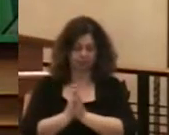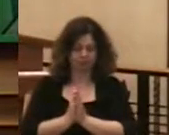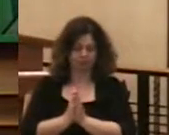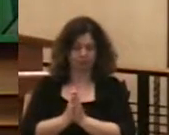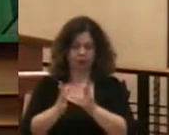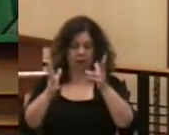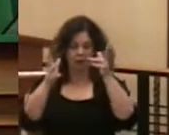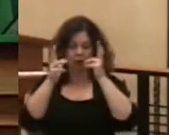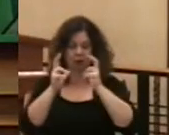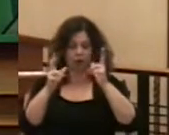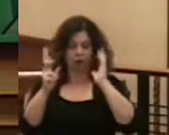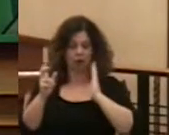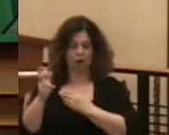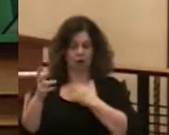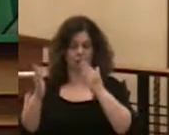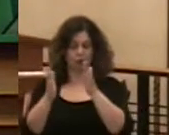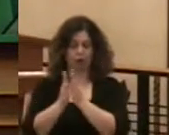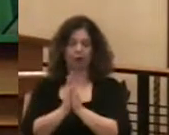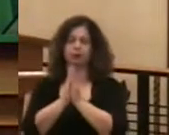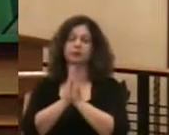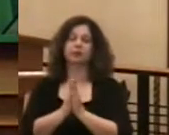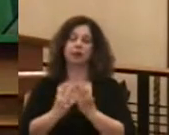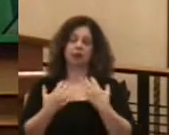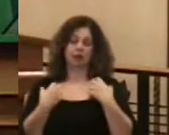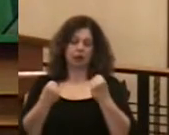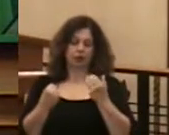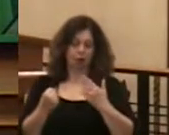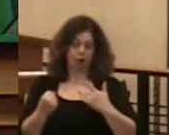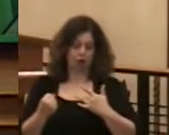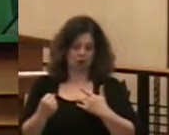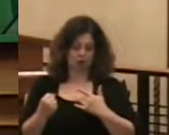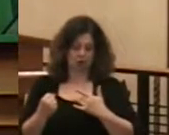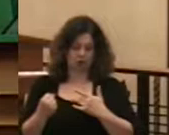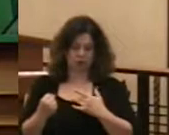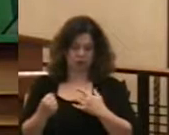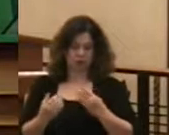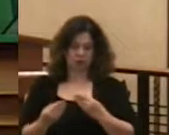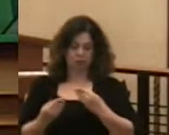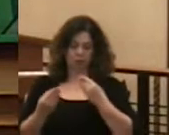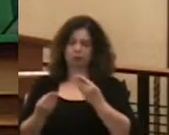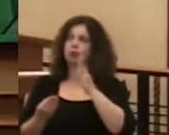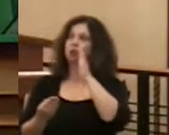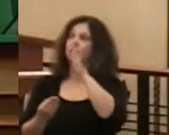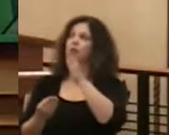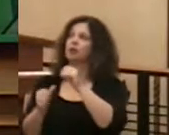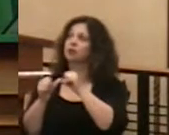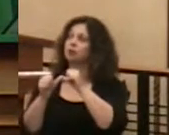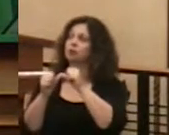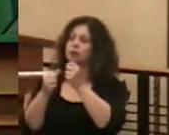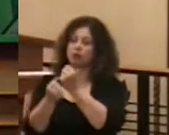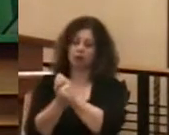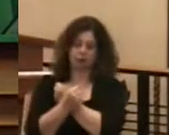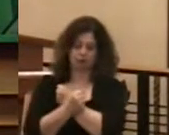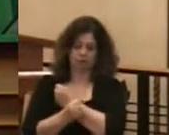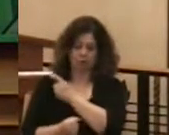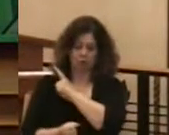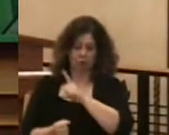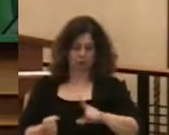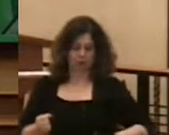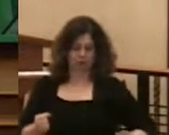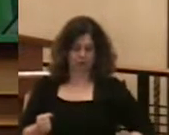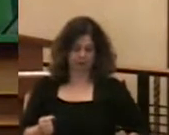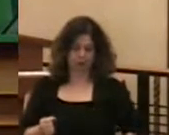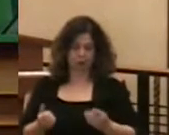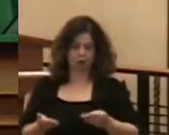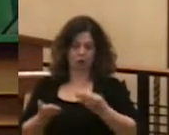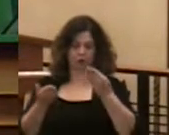Hear our prayers, heal our hearts, and bring us always into your steadfast love, O Lord. We offer these things in